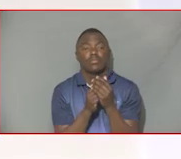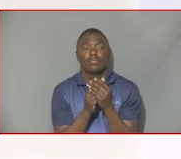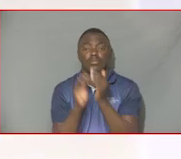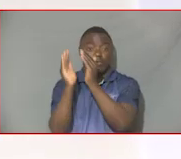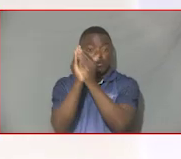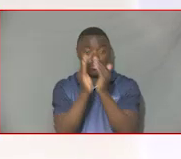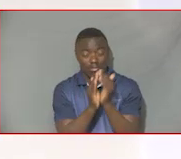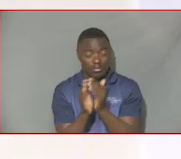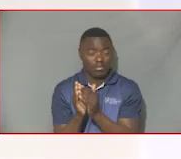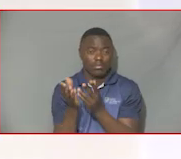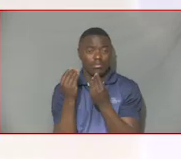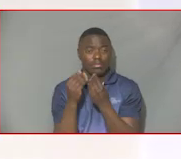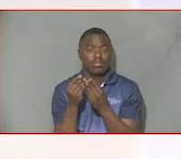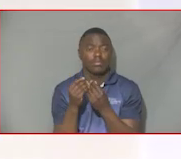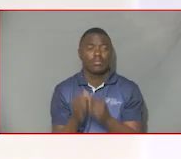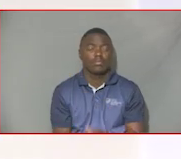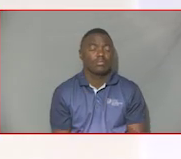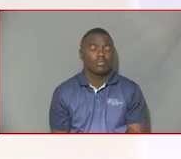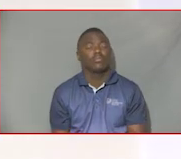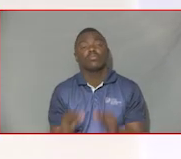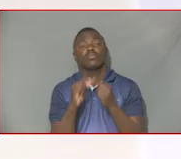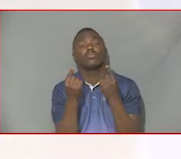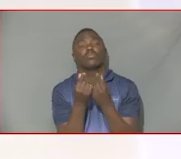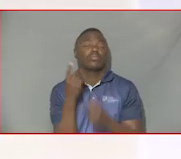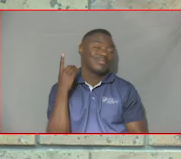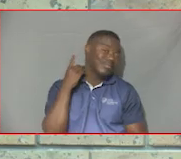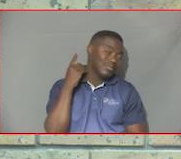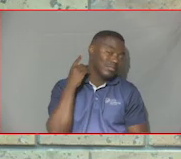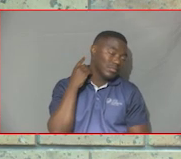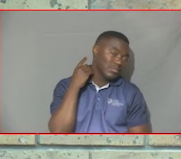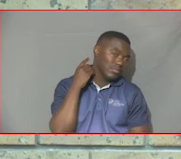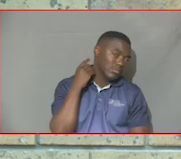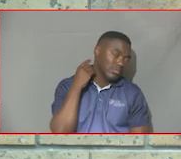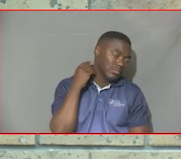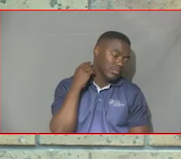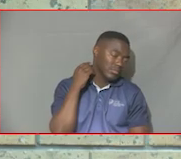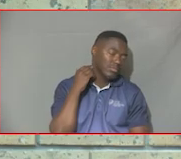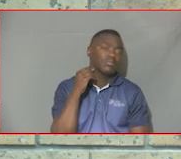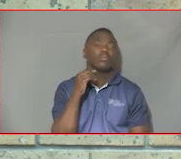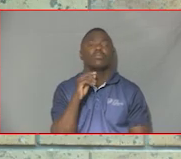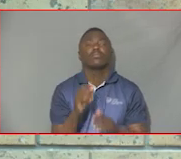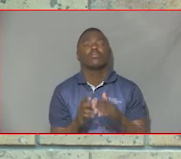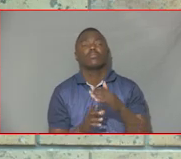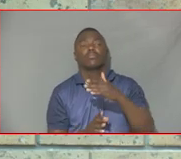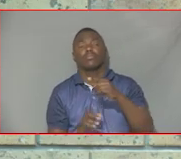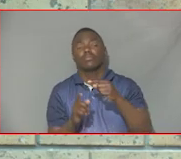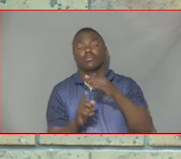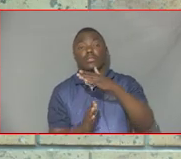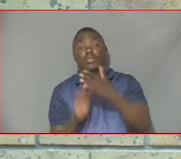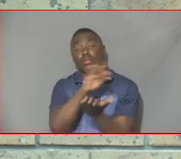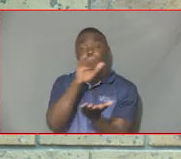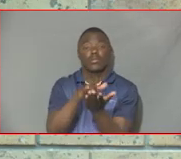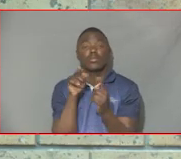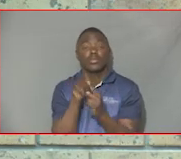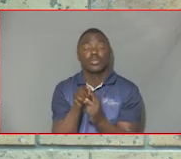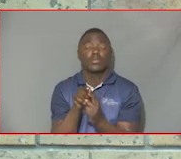or the average of group data. And if they ask you that, then you've got to find the midpoint of the interval.